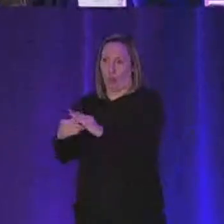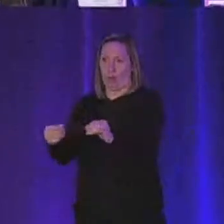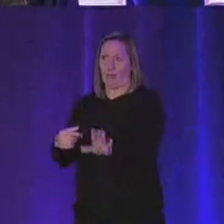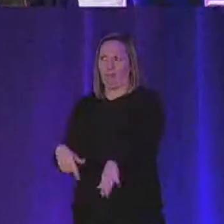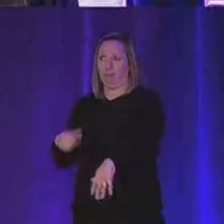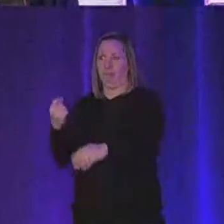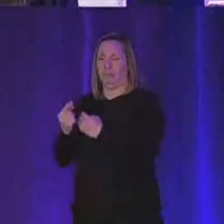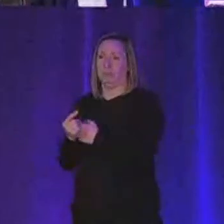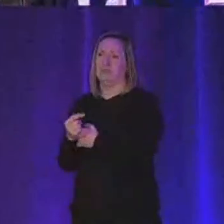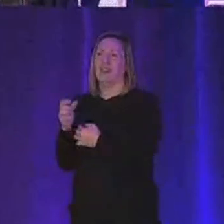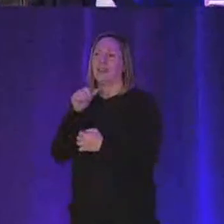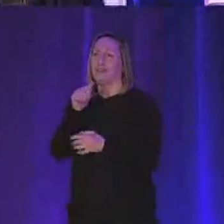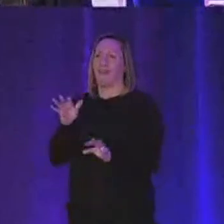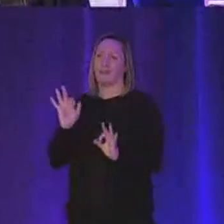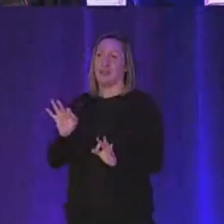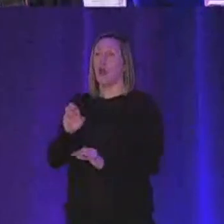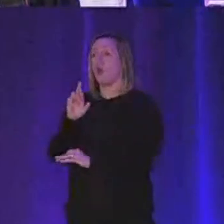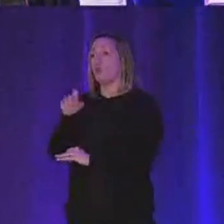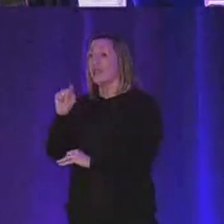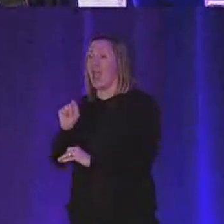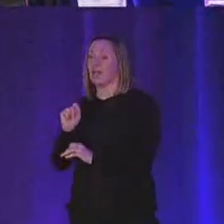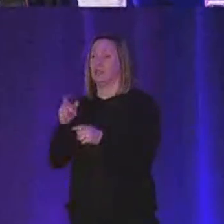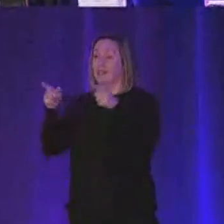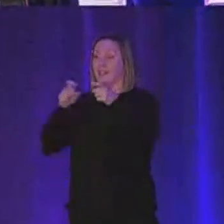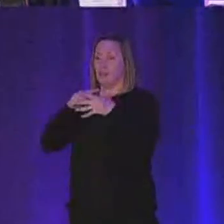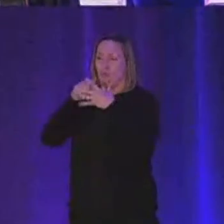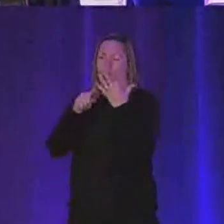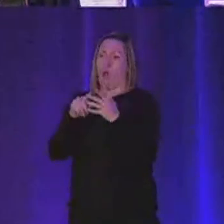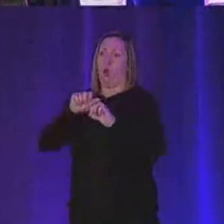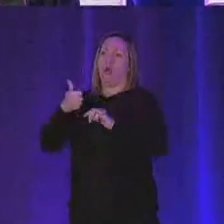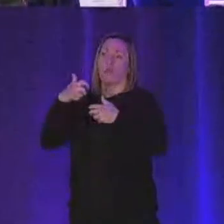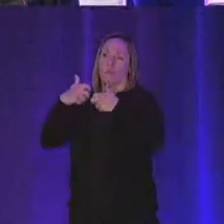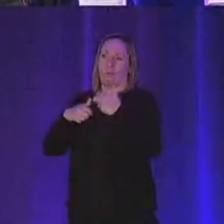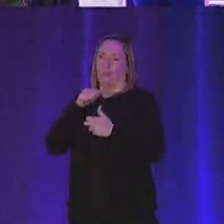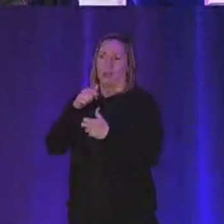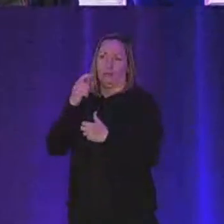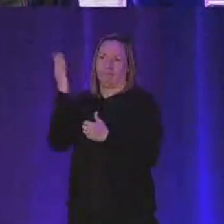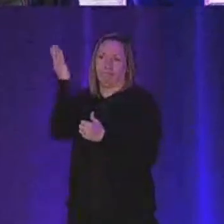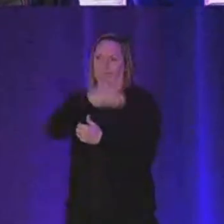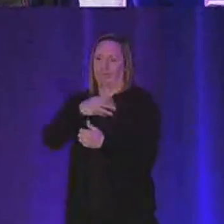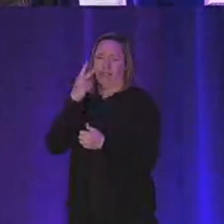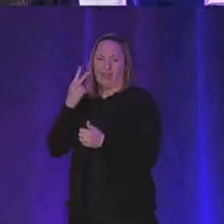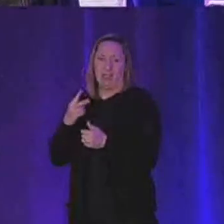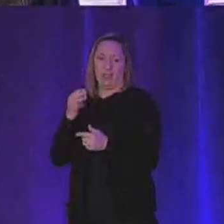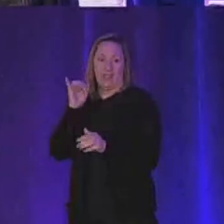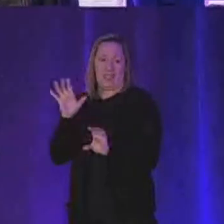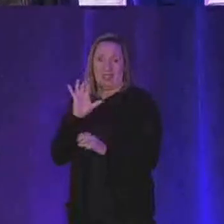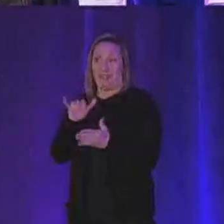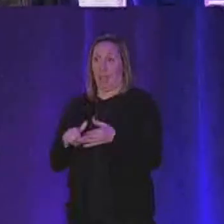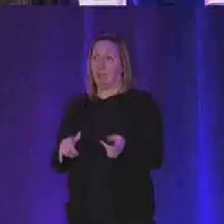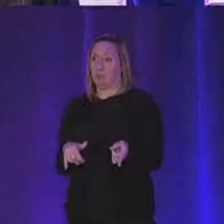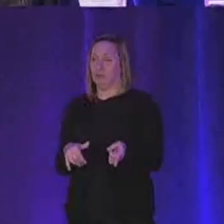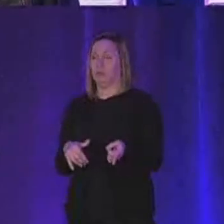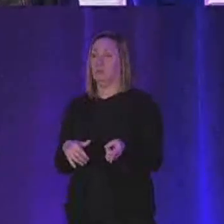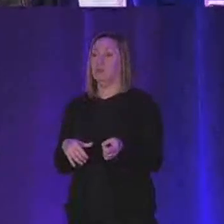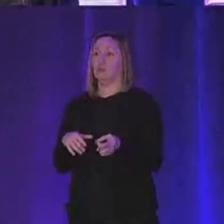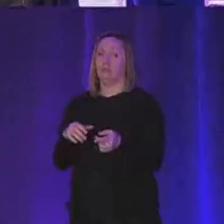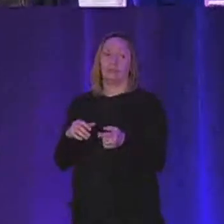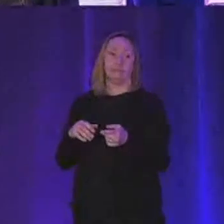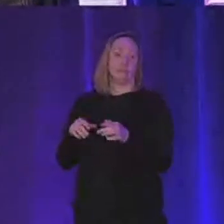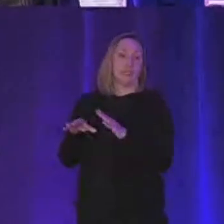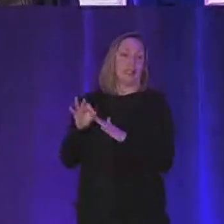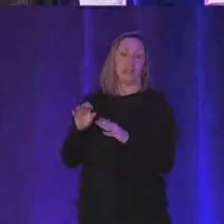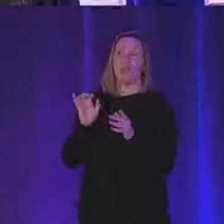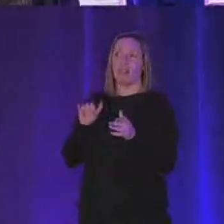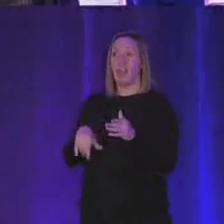In fact, React takes care of a whole class of other problems we don't even see. Like if I was to do something like this, query selector, this